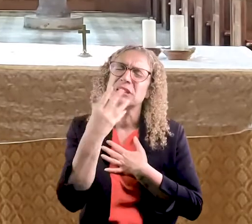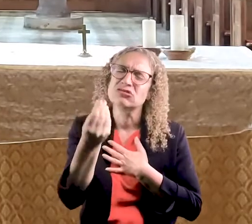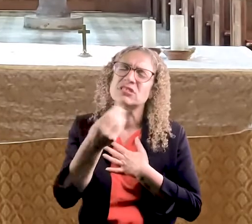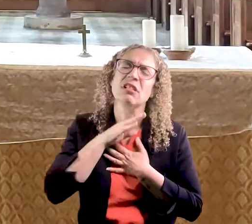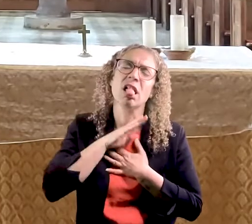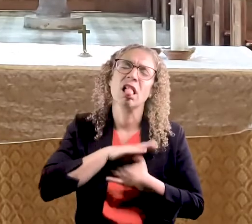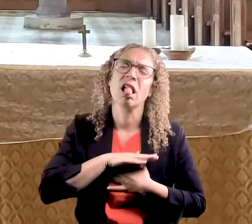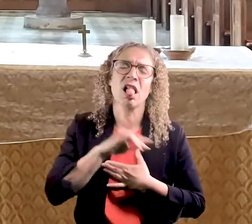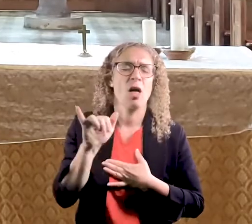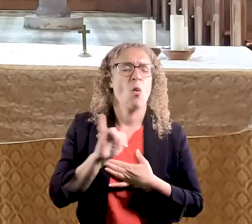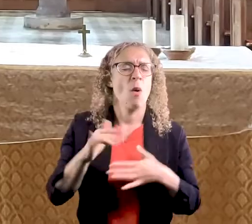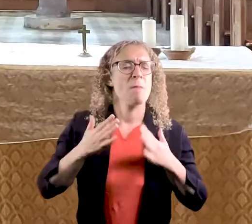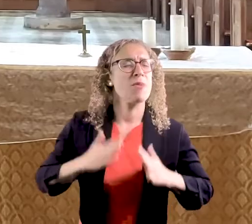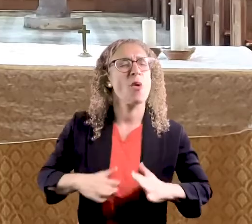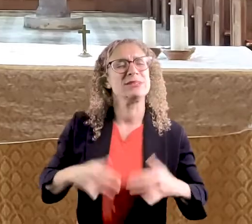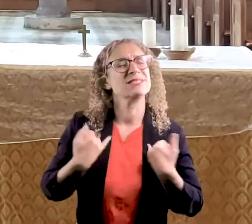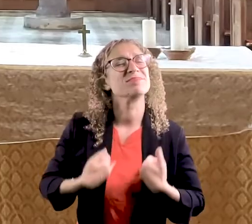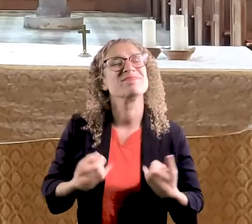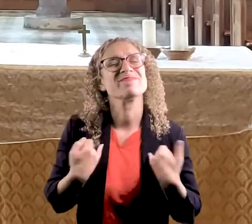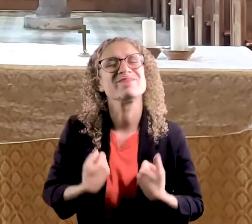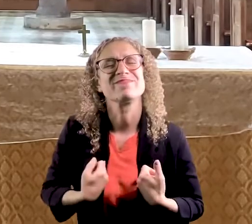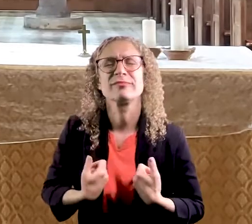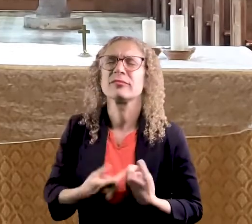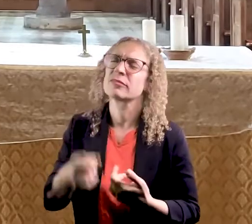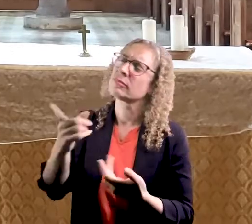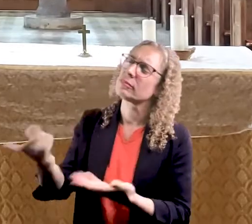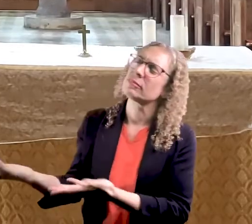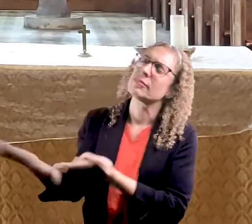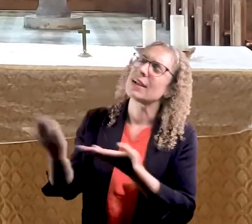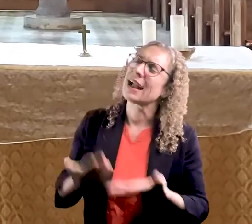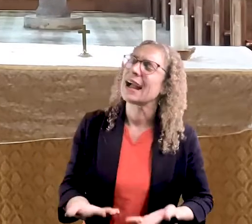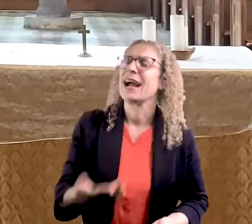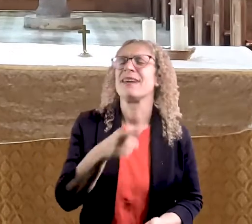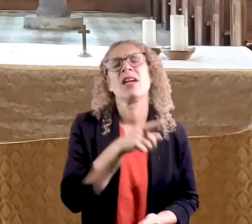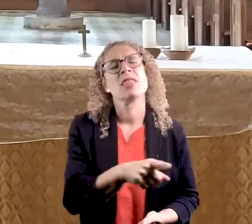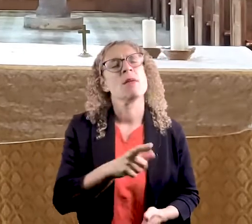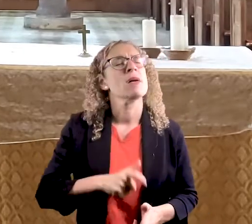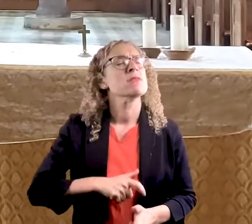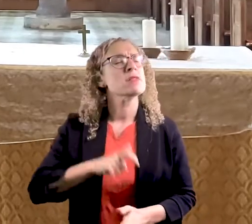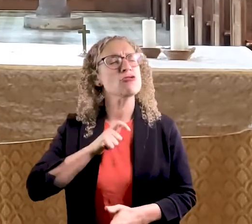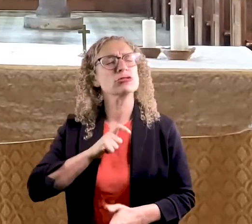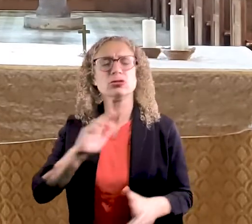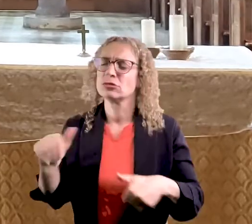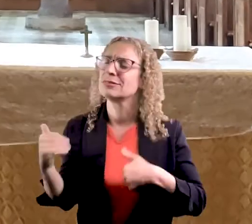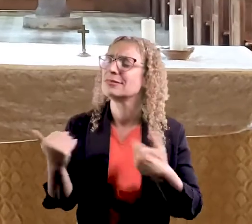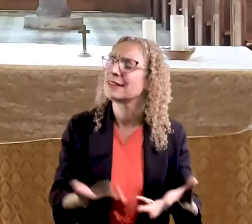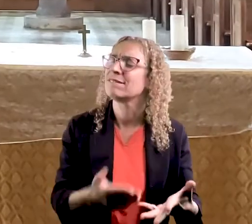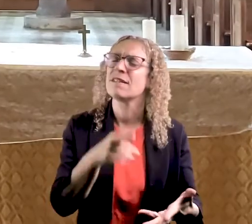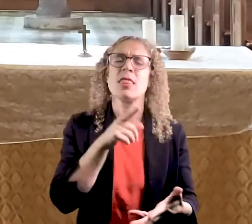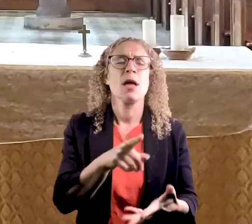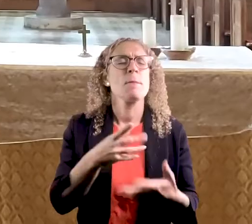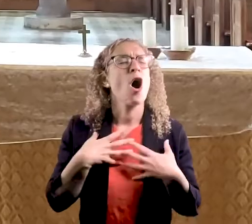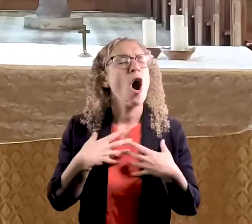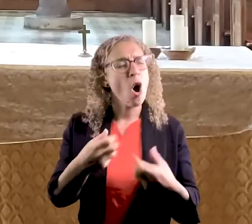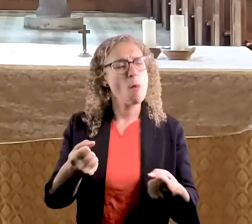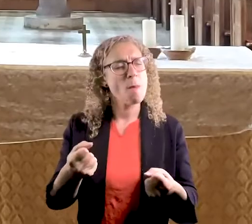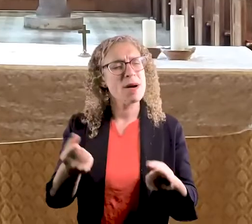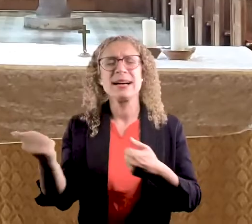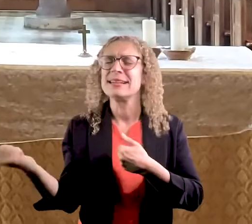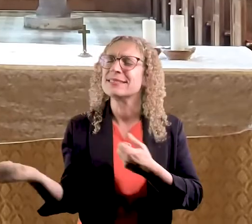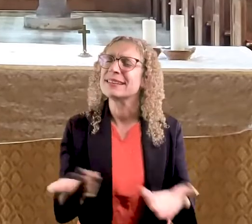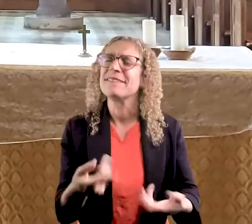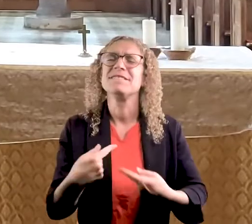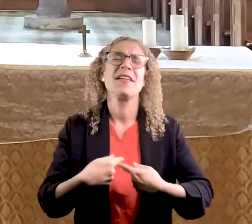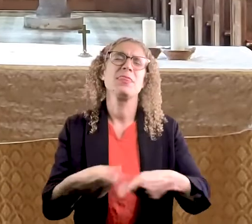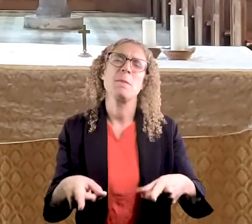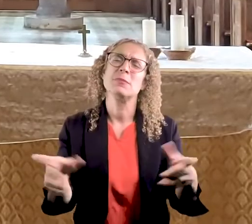them courage and hope, and bring them the joy of your salvation.